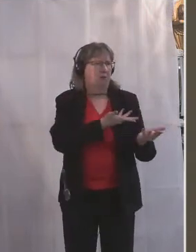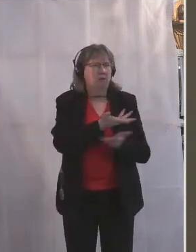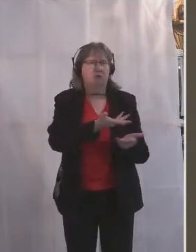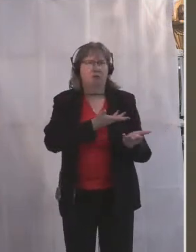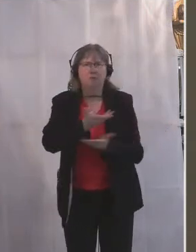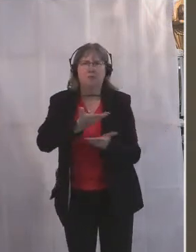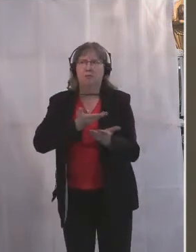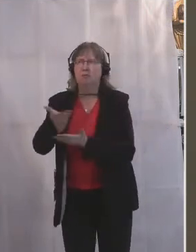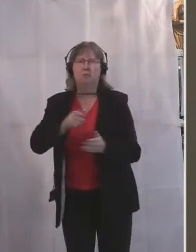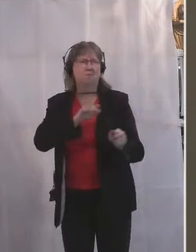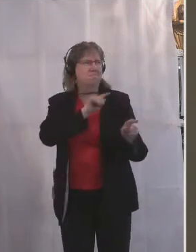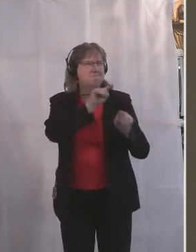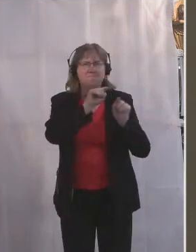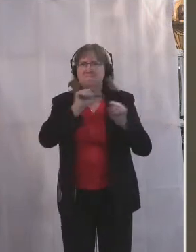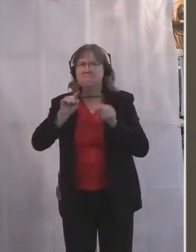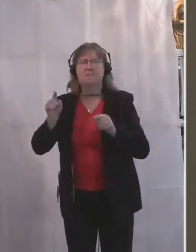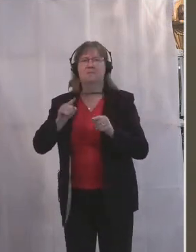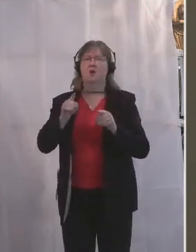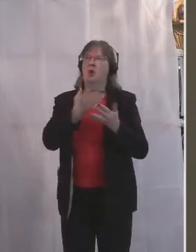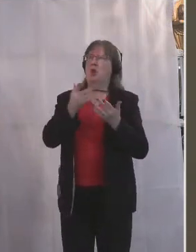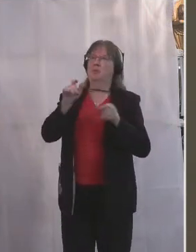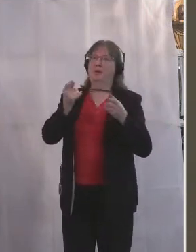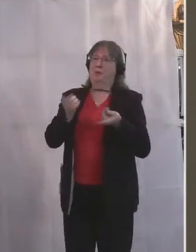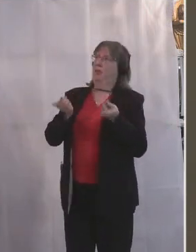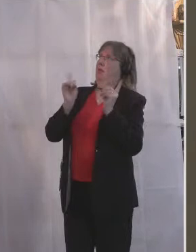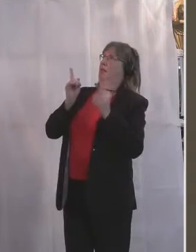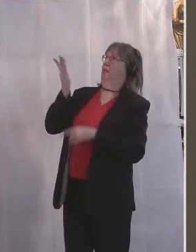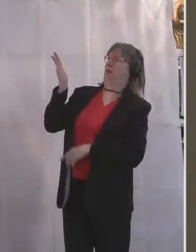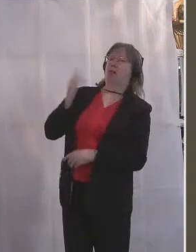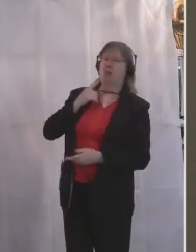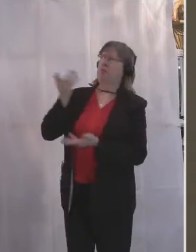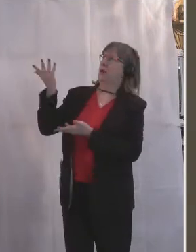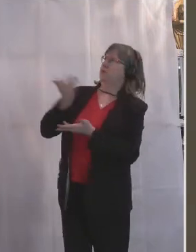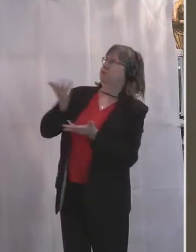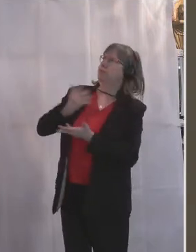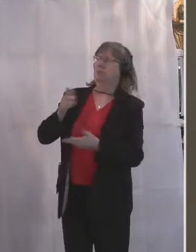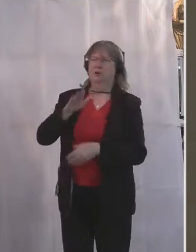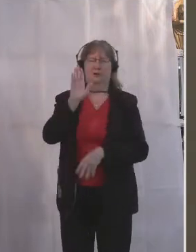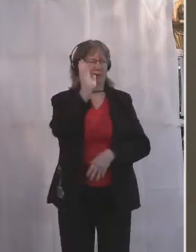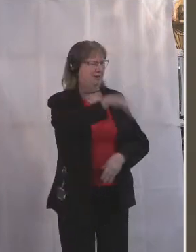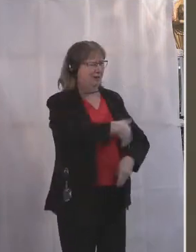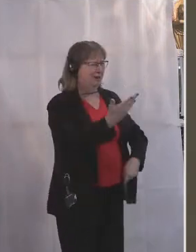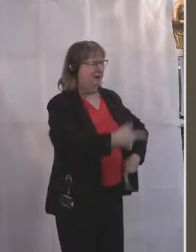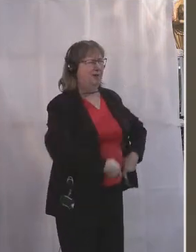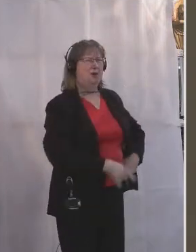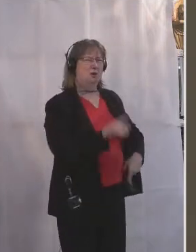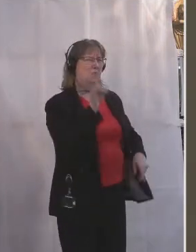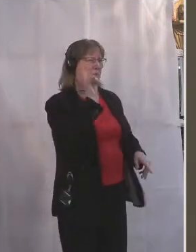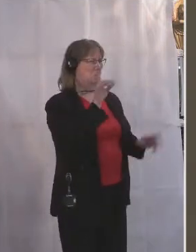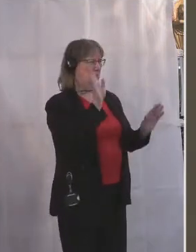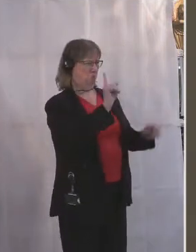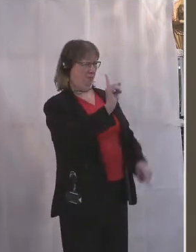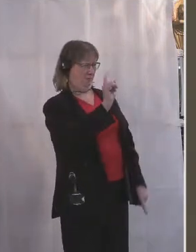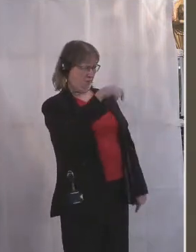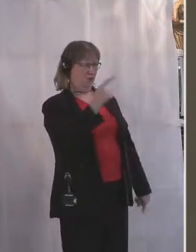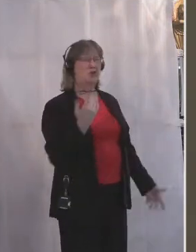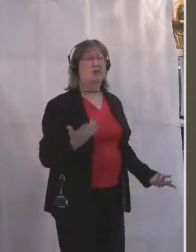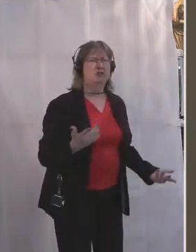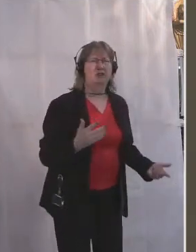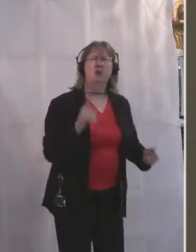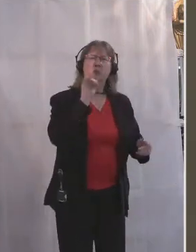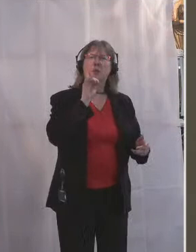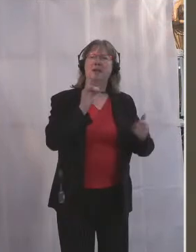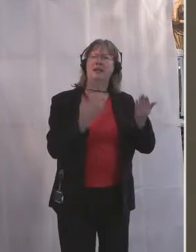people, many senior voices, and actually some people told me it wasn't a very good idea to do a Women in Innovation programme.